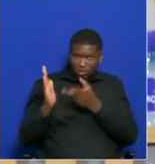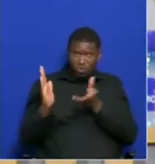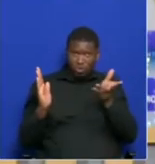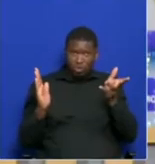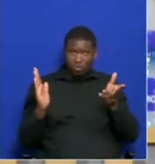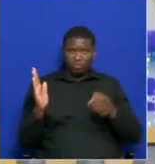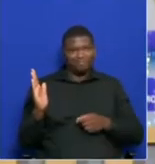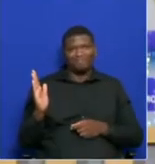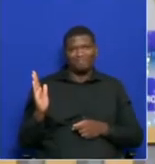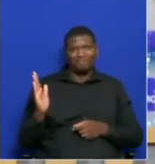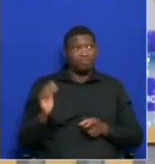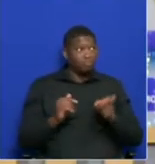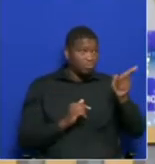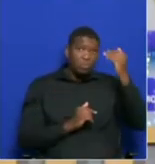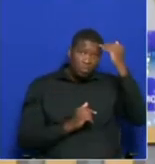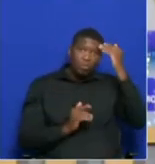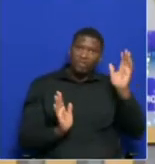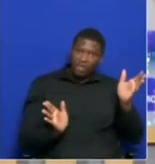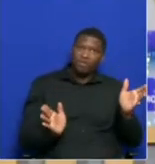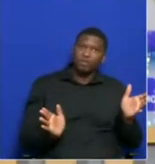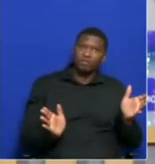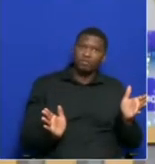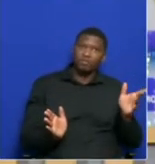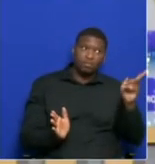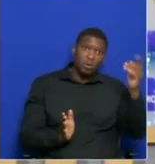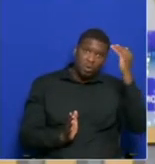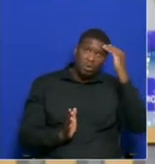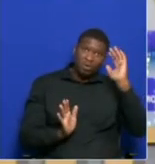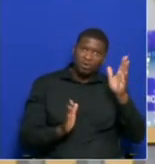part of the structure. It's like